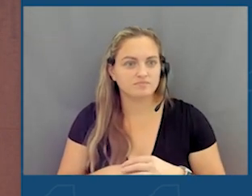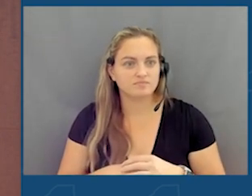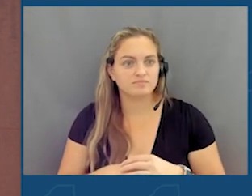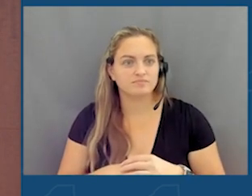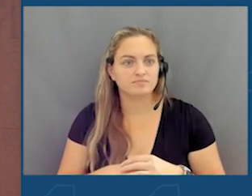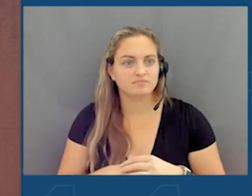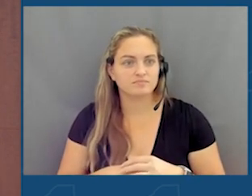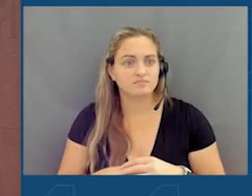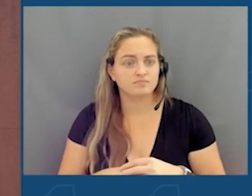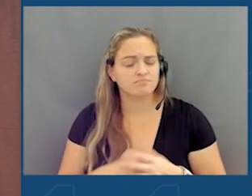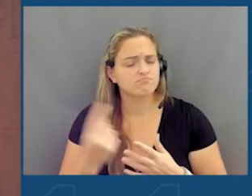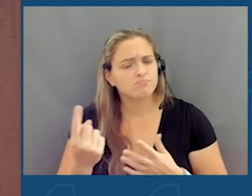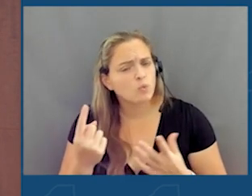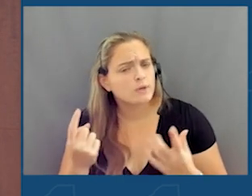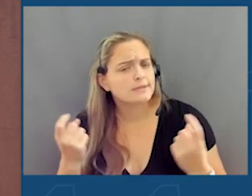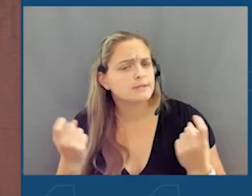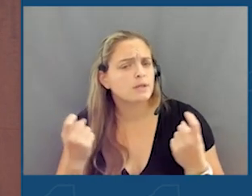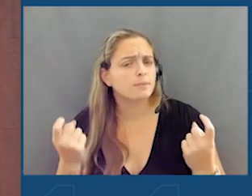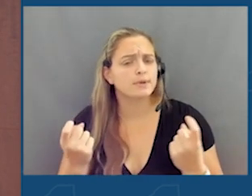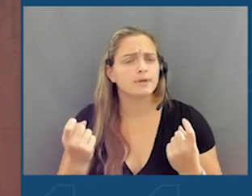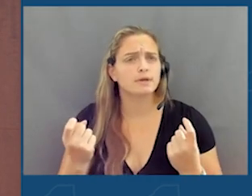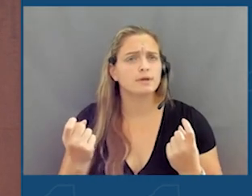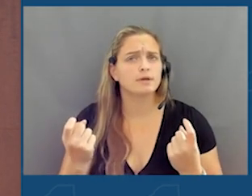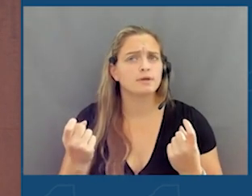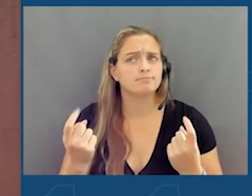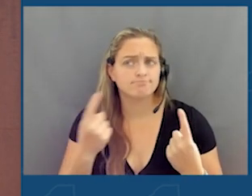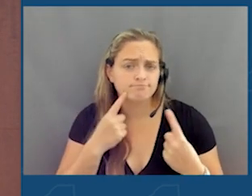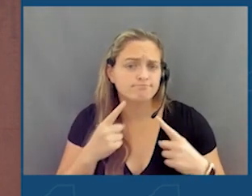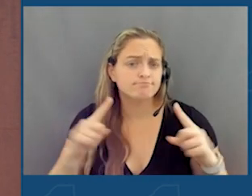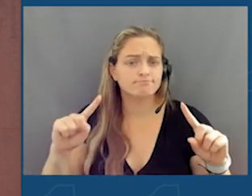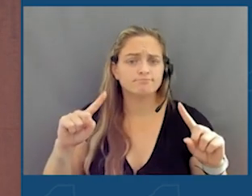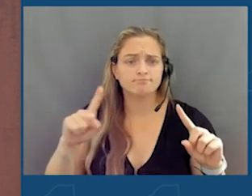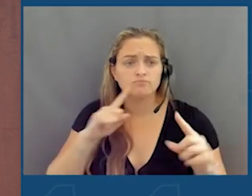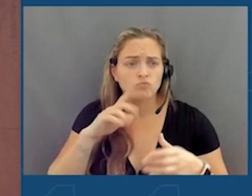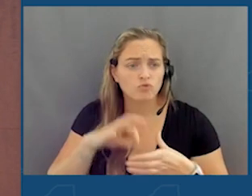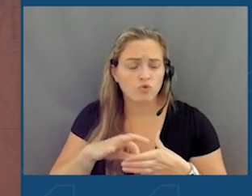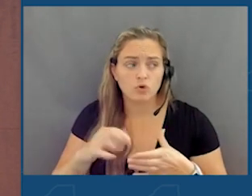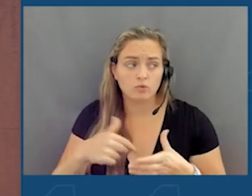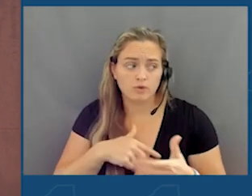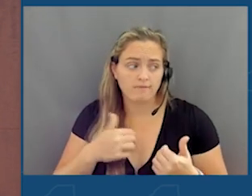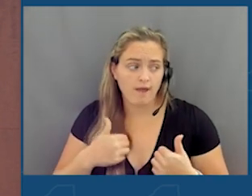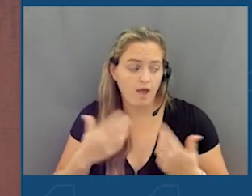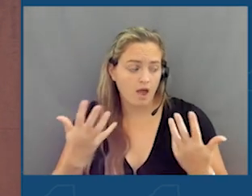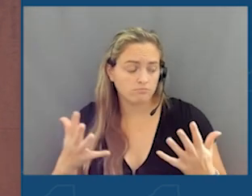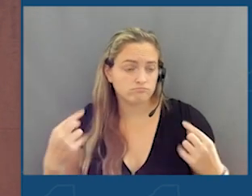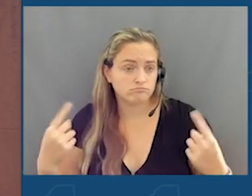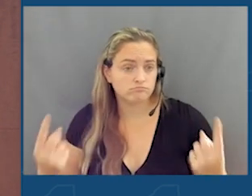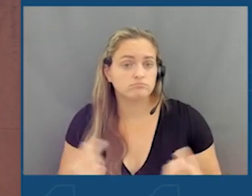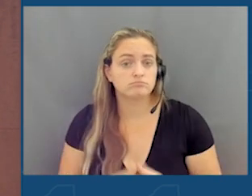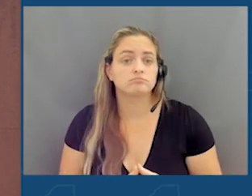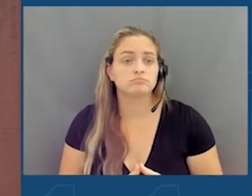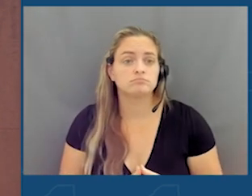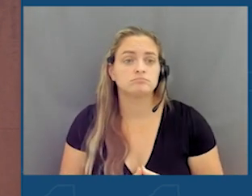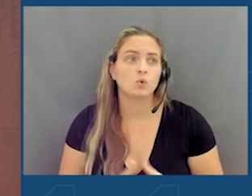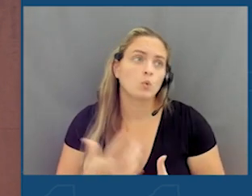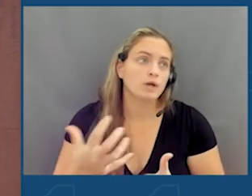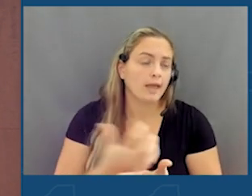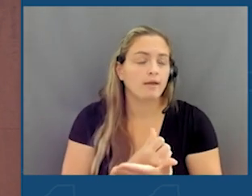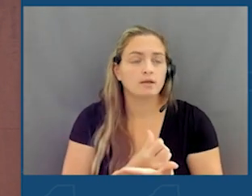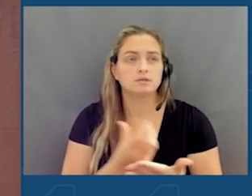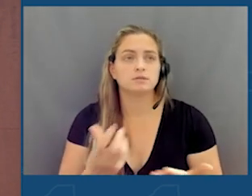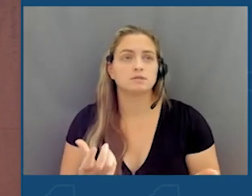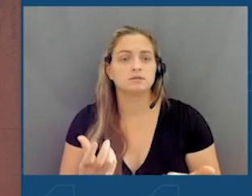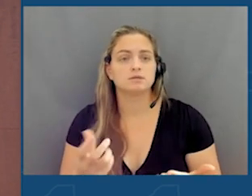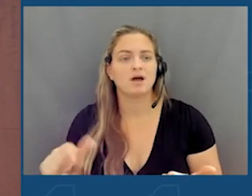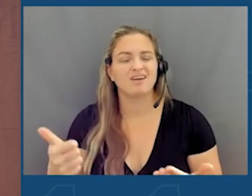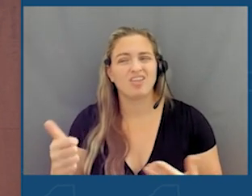we always celebrate the accomplishments in voting that we've gotten or gained, It took another